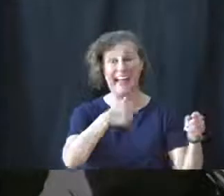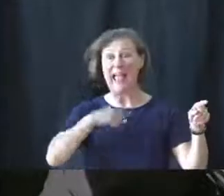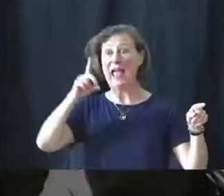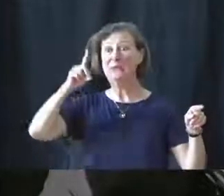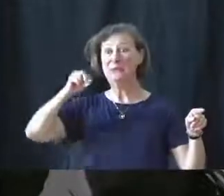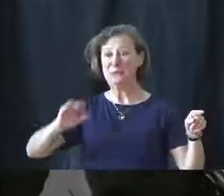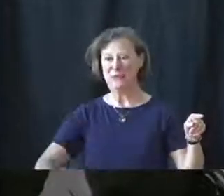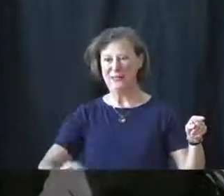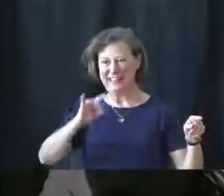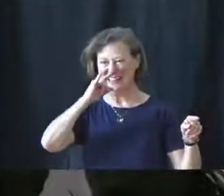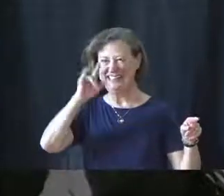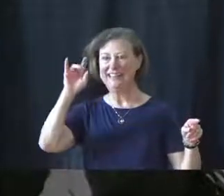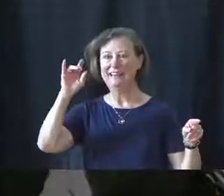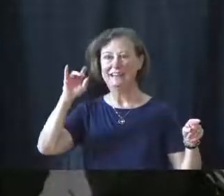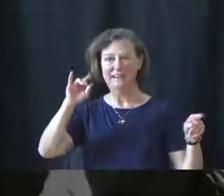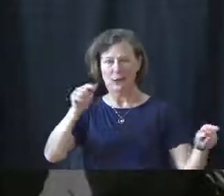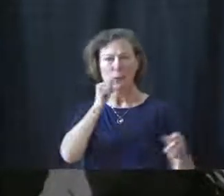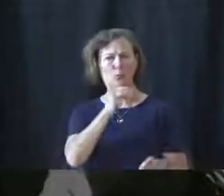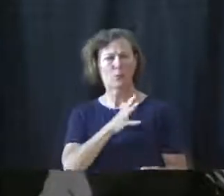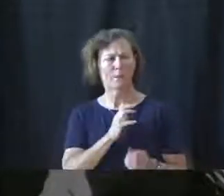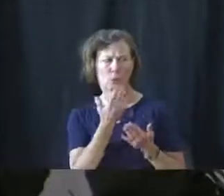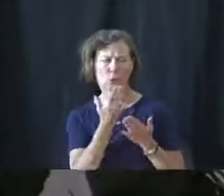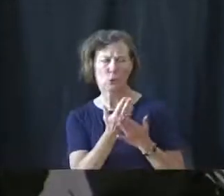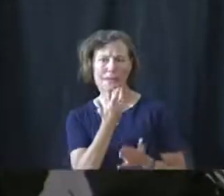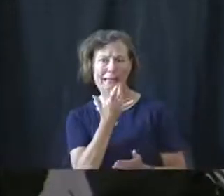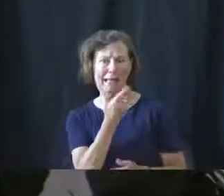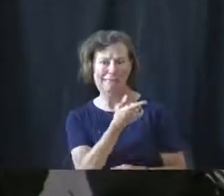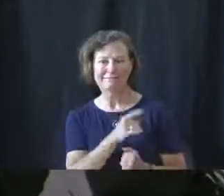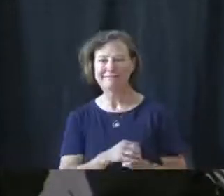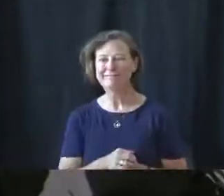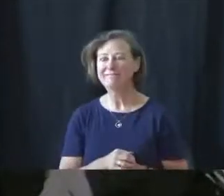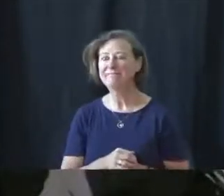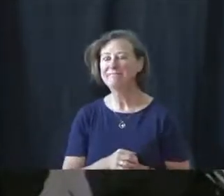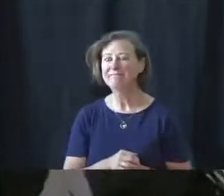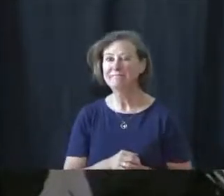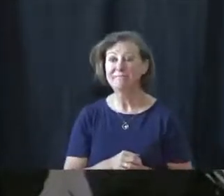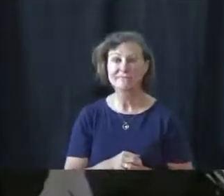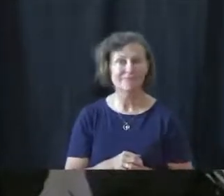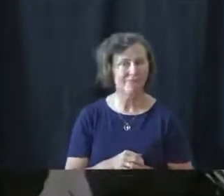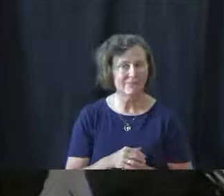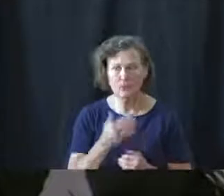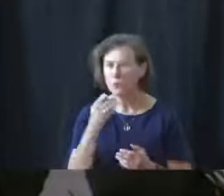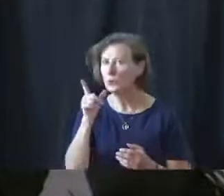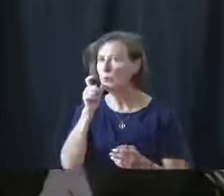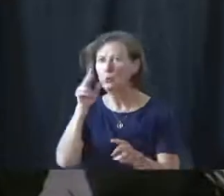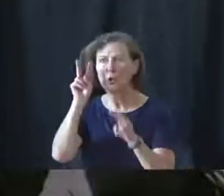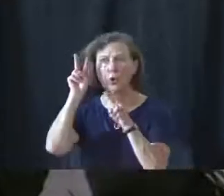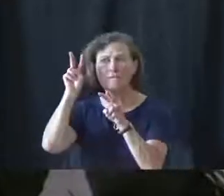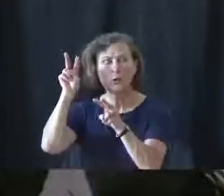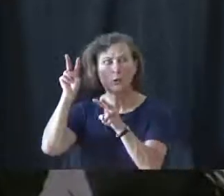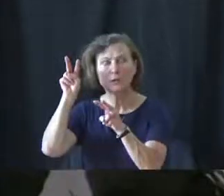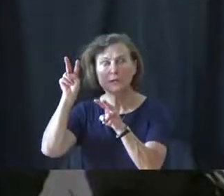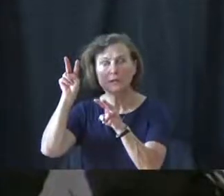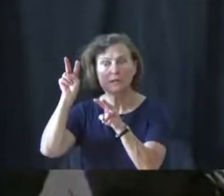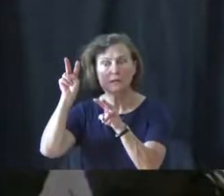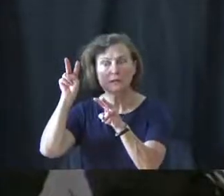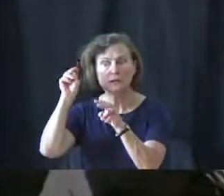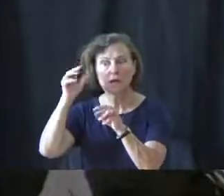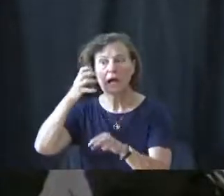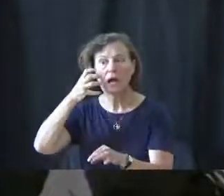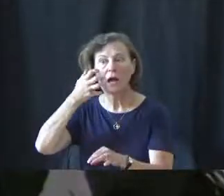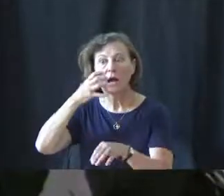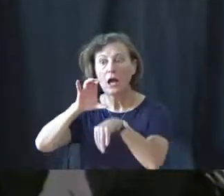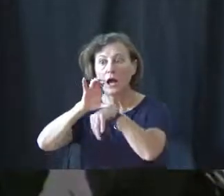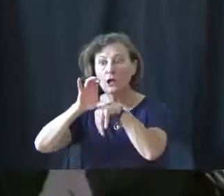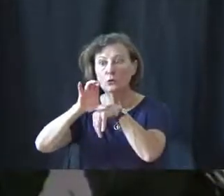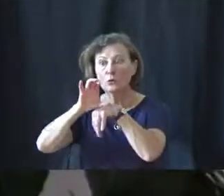Yay! See, a woman of taste. Excellent. Who is looking forward to hot chocolate